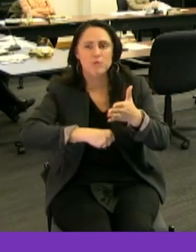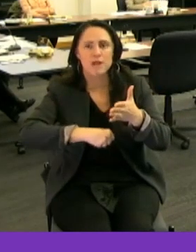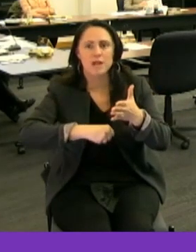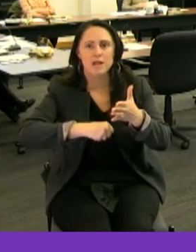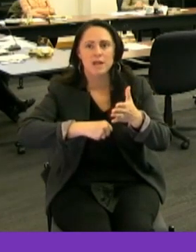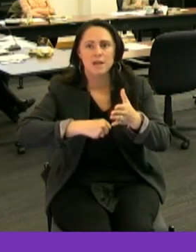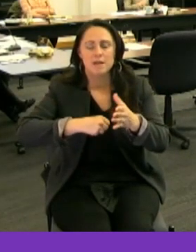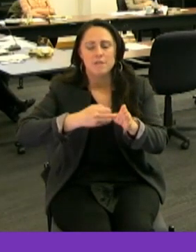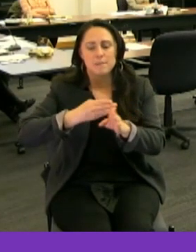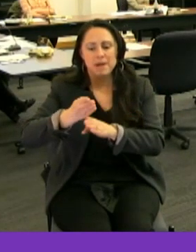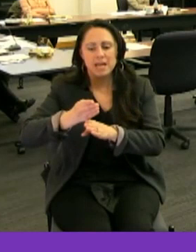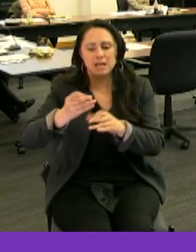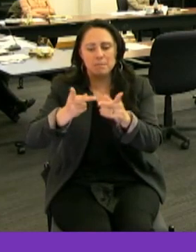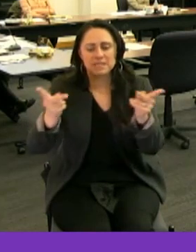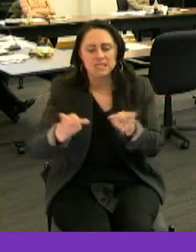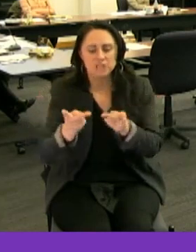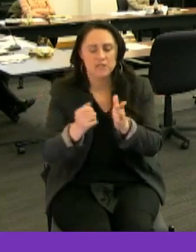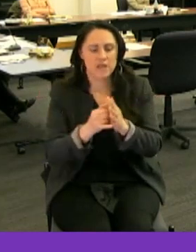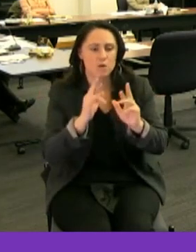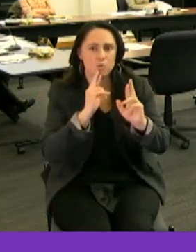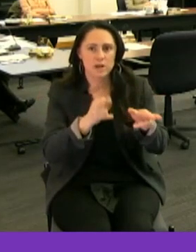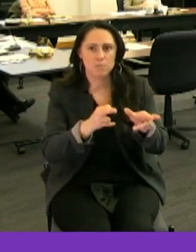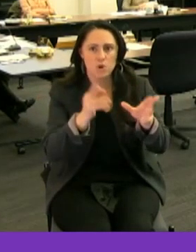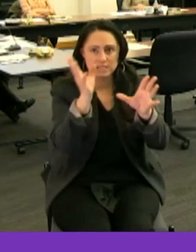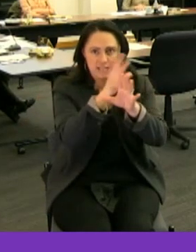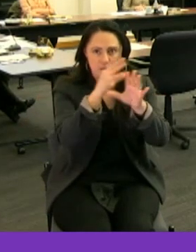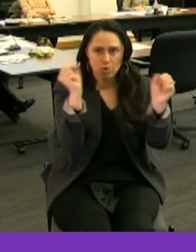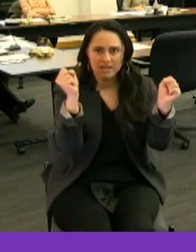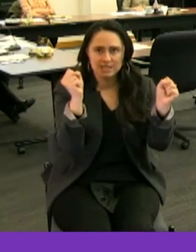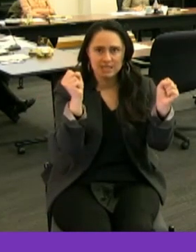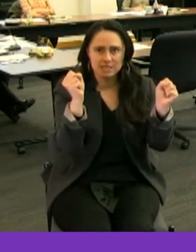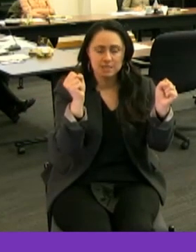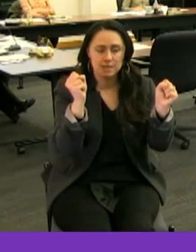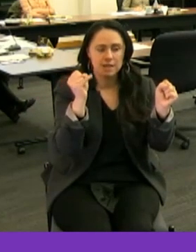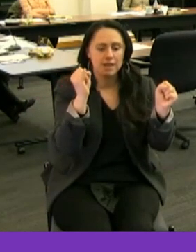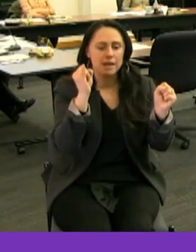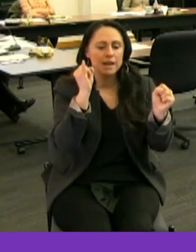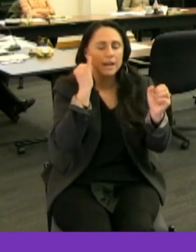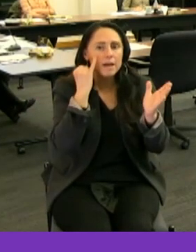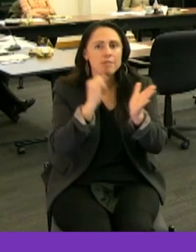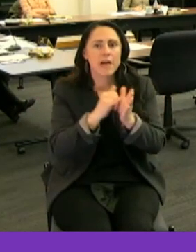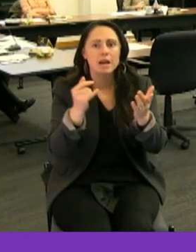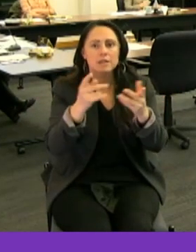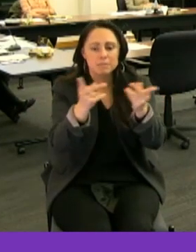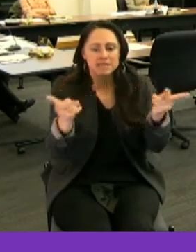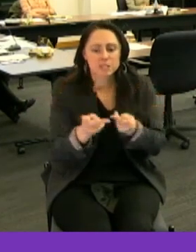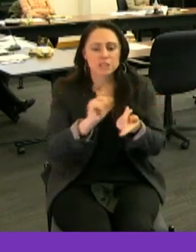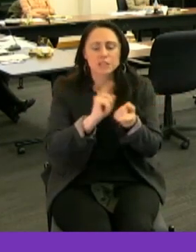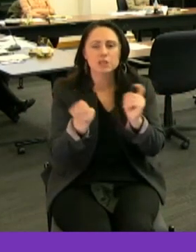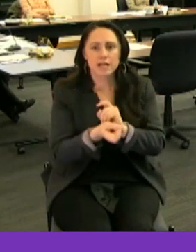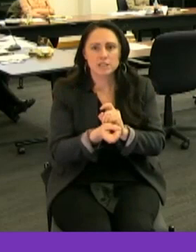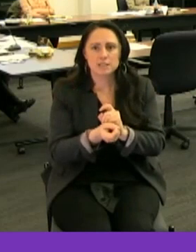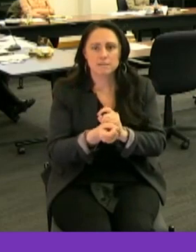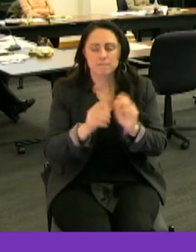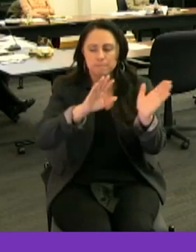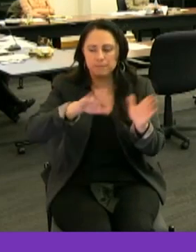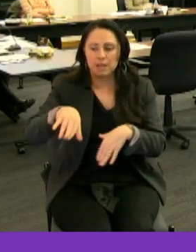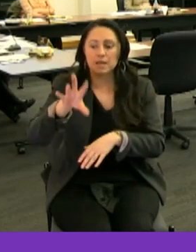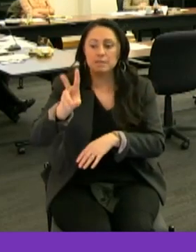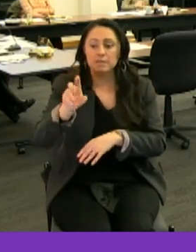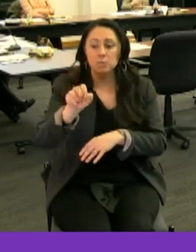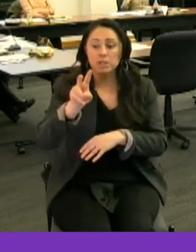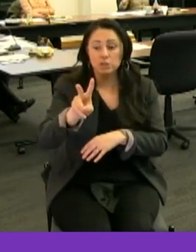position that reports to the president in the event that that position changes. 7.2